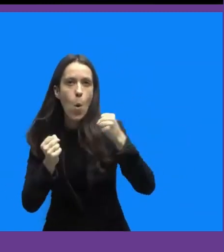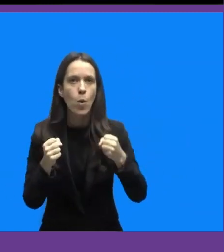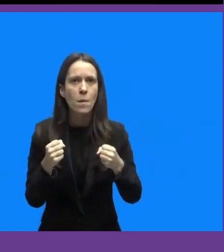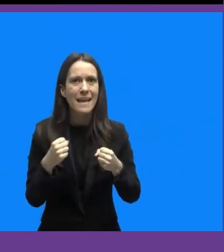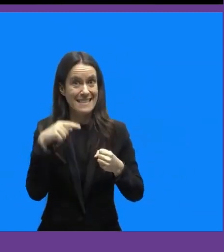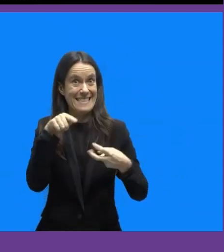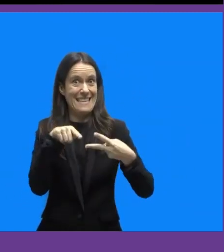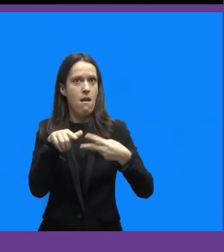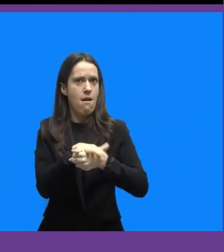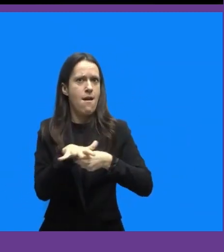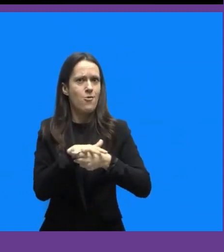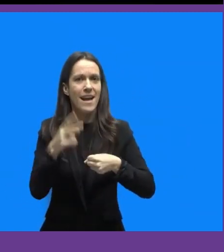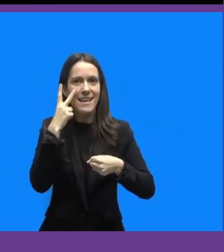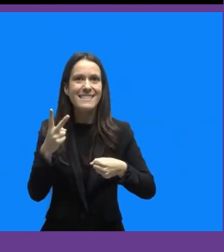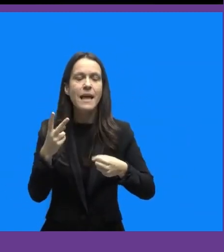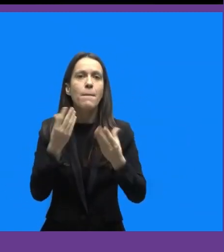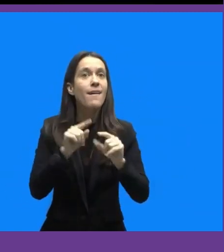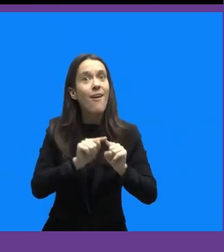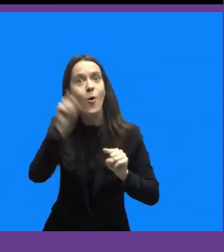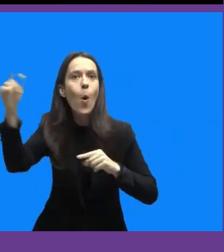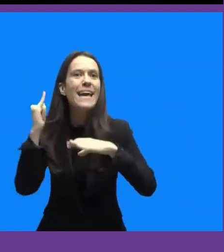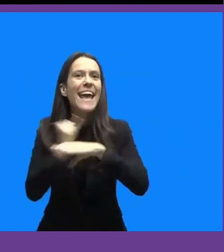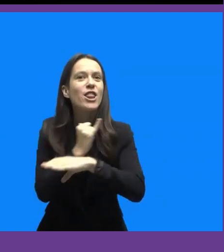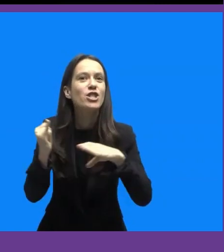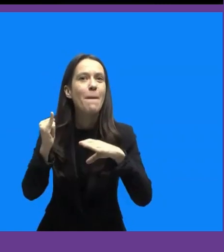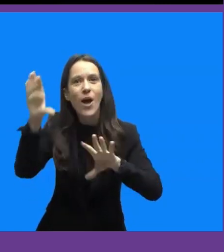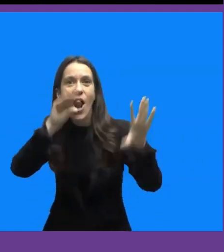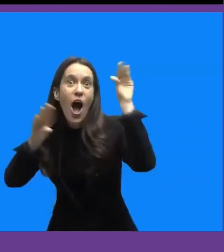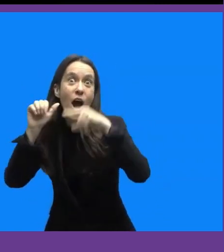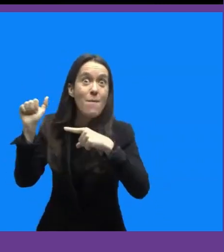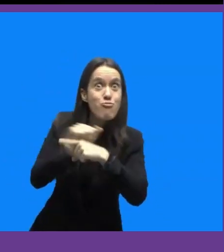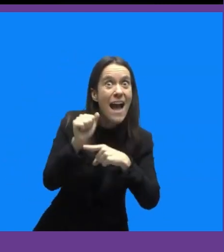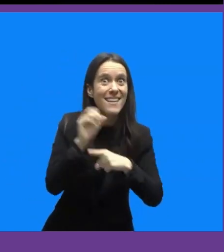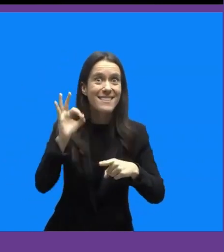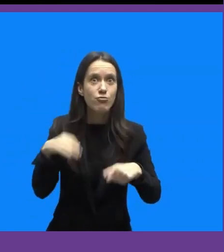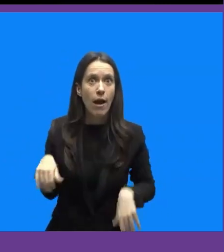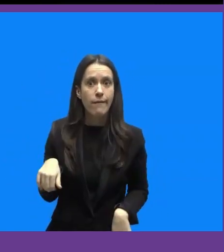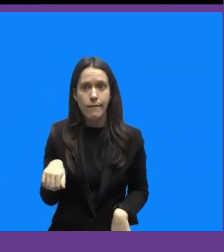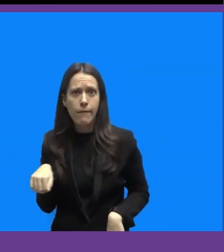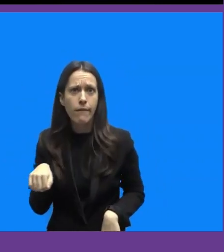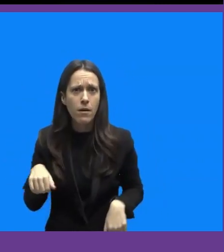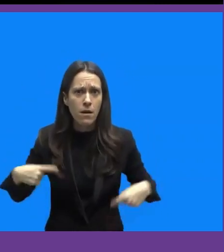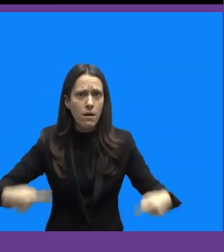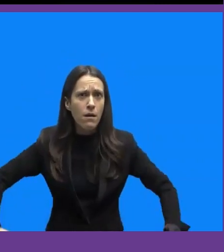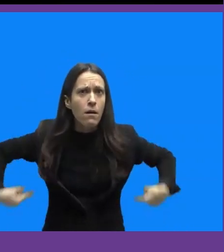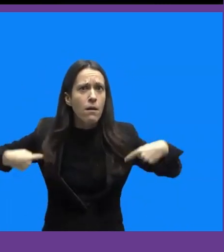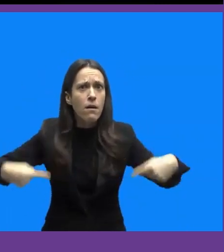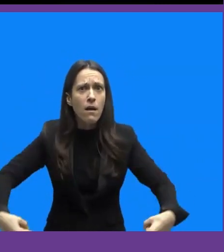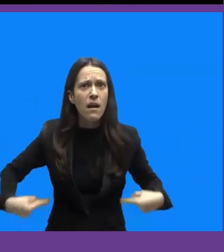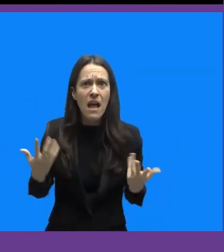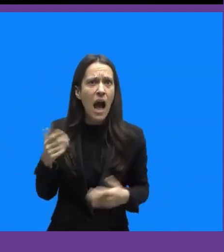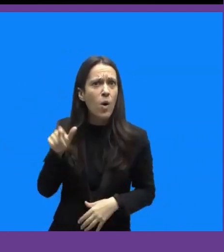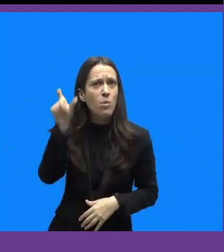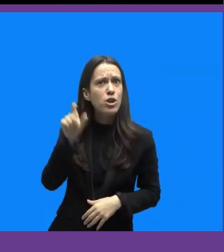happening in the whole area of apprenticeships, which we see as a huge area of growth, particularly for young